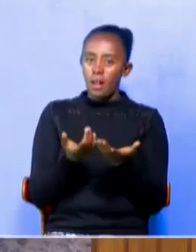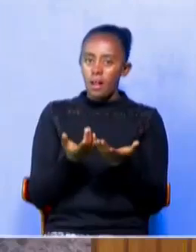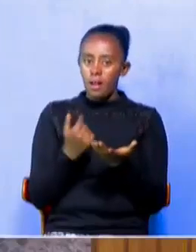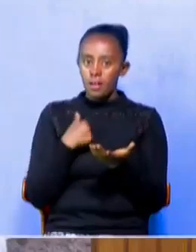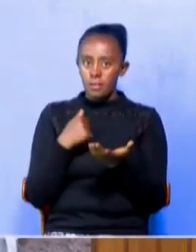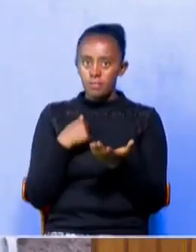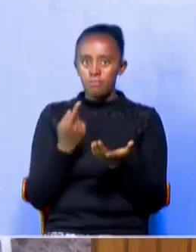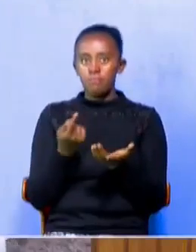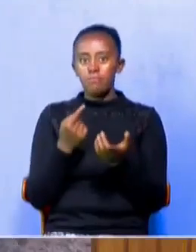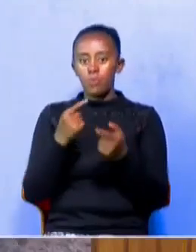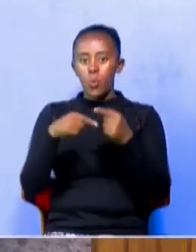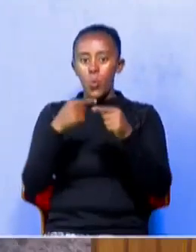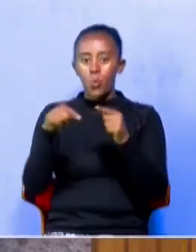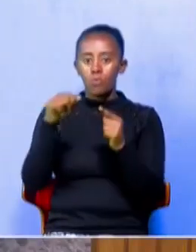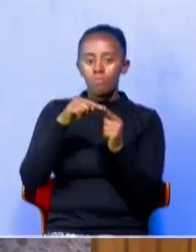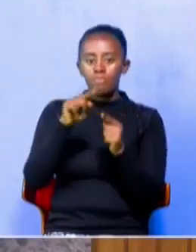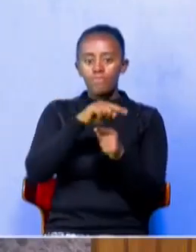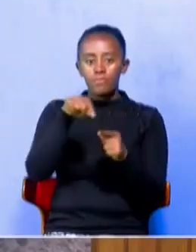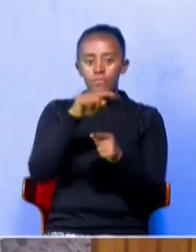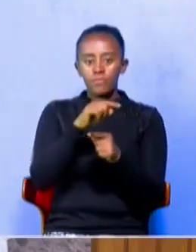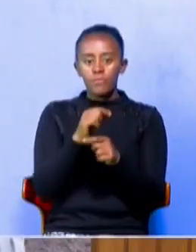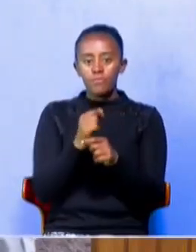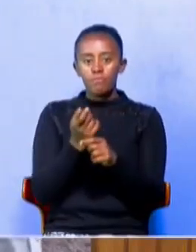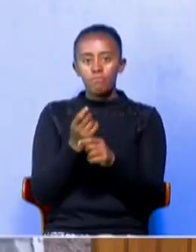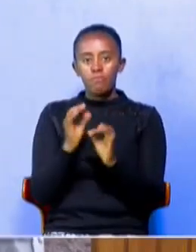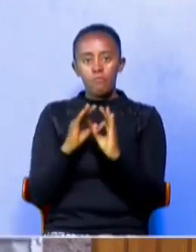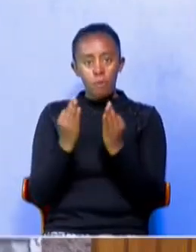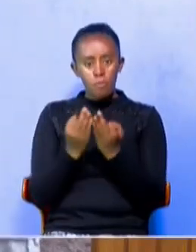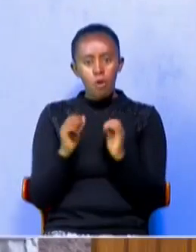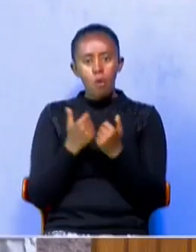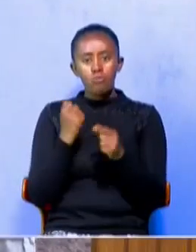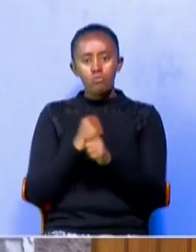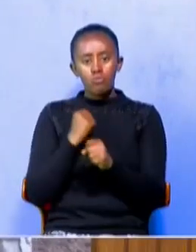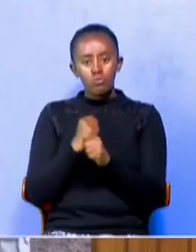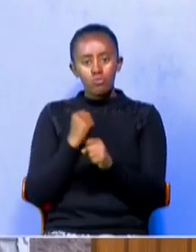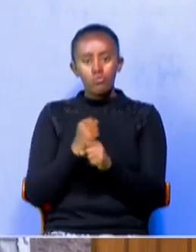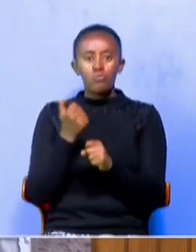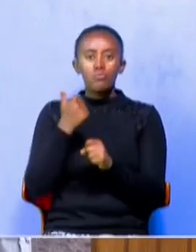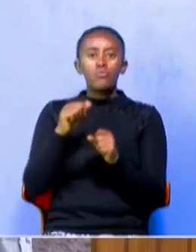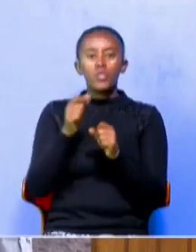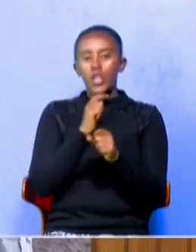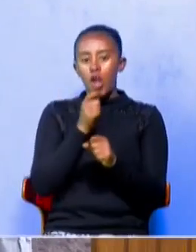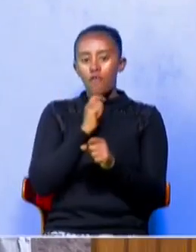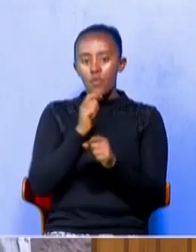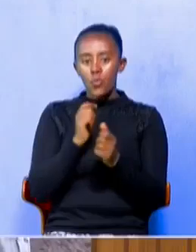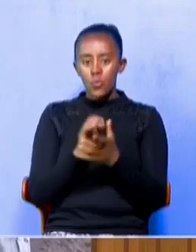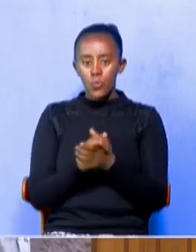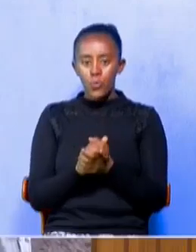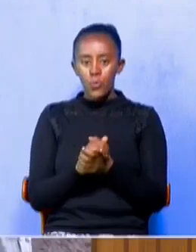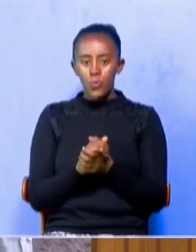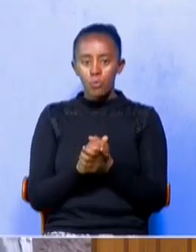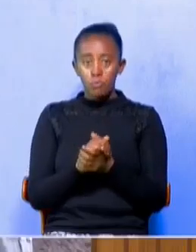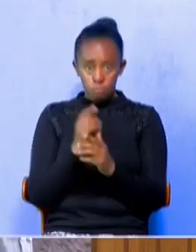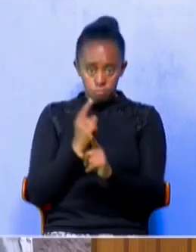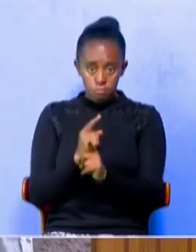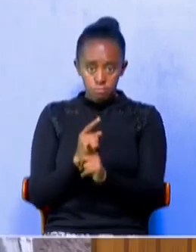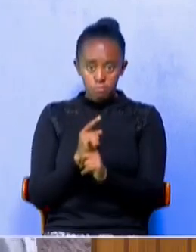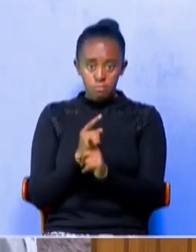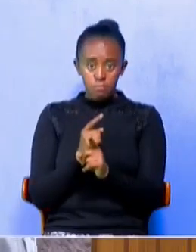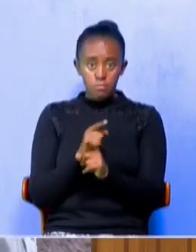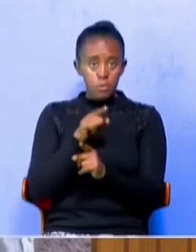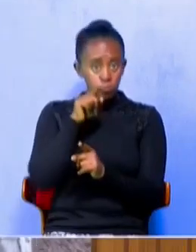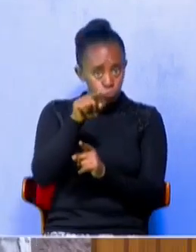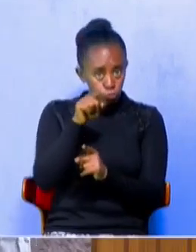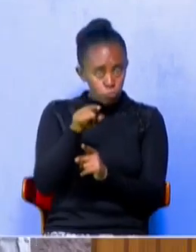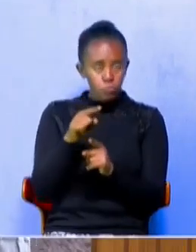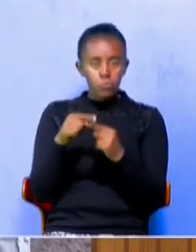going to make you familiar about how to conduct an interview. Right? What are you going